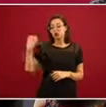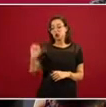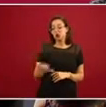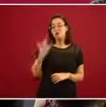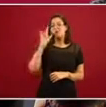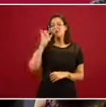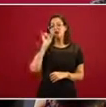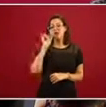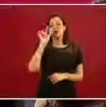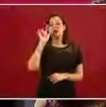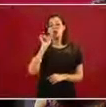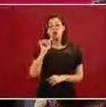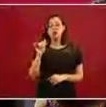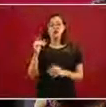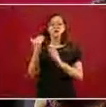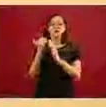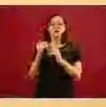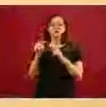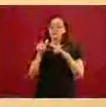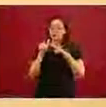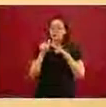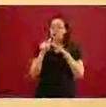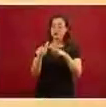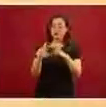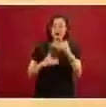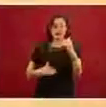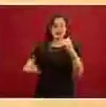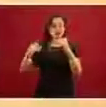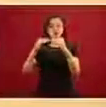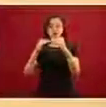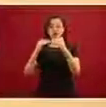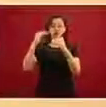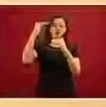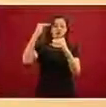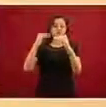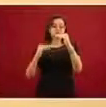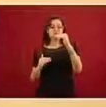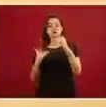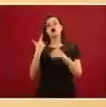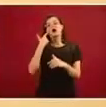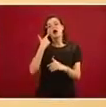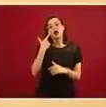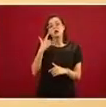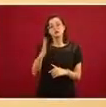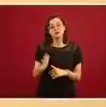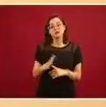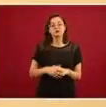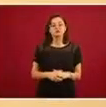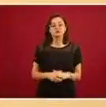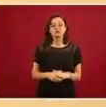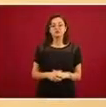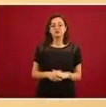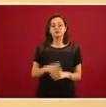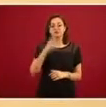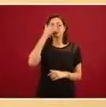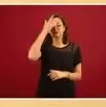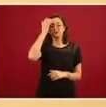We have a slight increase compared to yesterday. We will have to wait for tomorrow to see if this